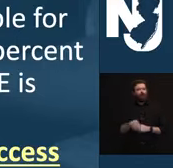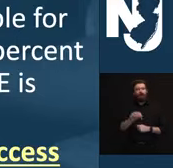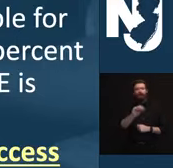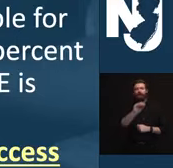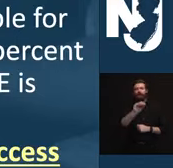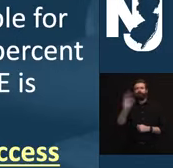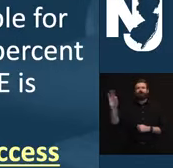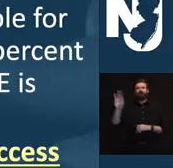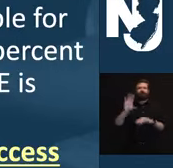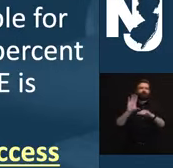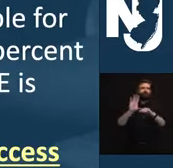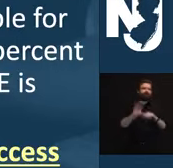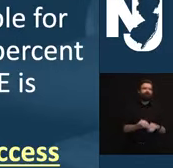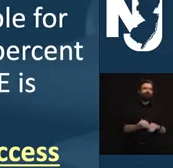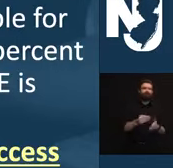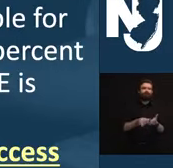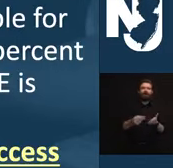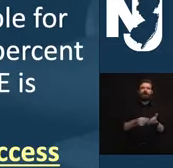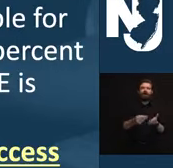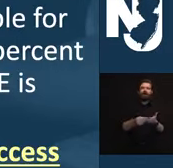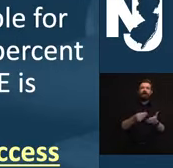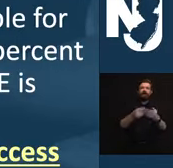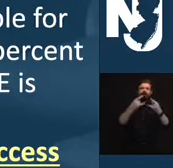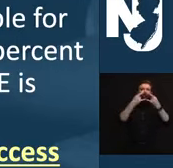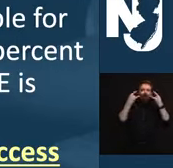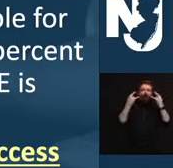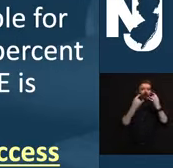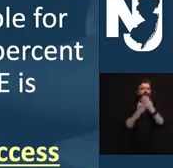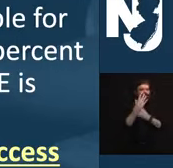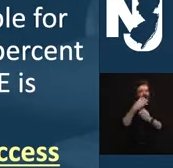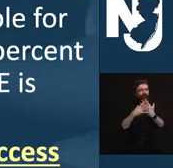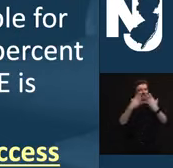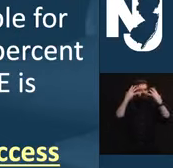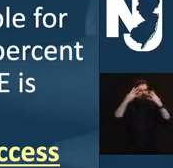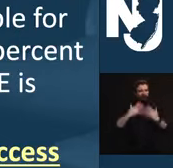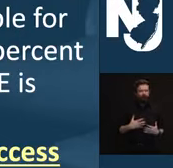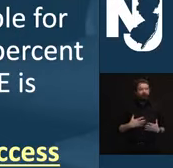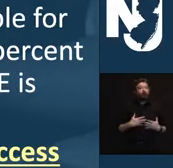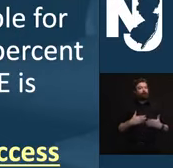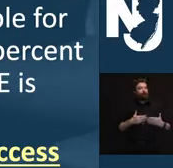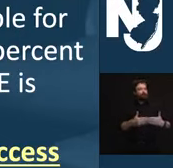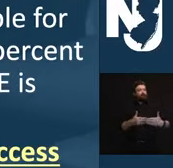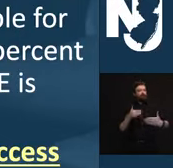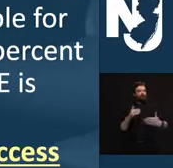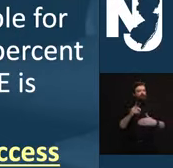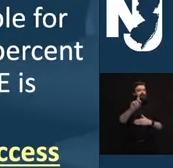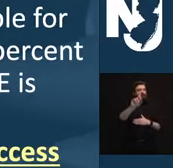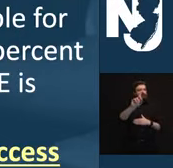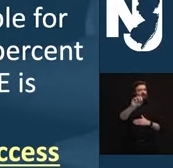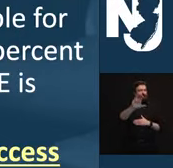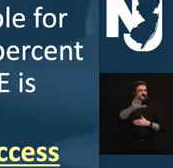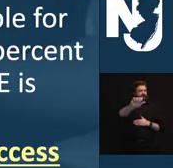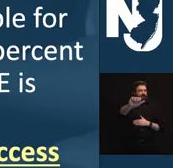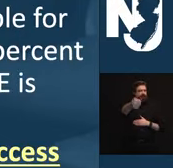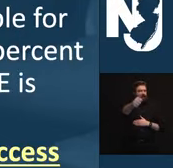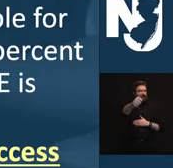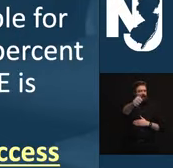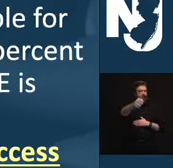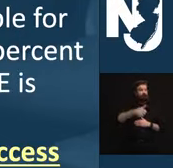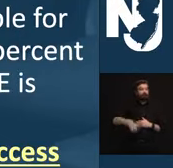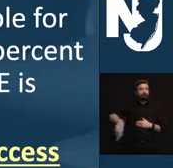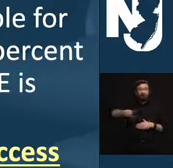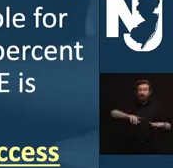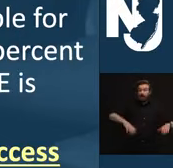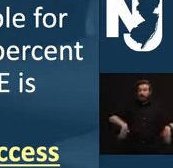next Thursday, December 10th. If you are the owner of a small business and have not yet registered for this discount program, I encourage